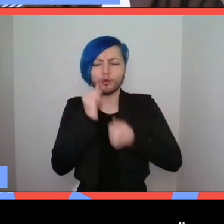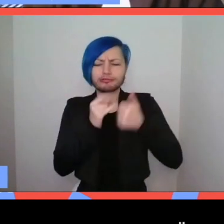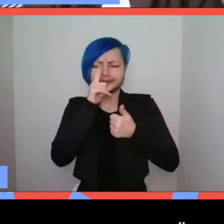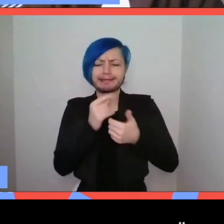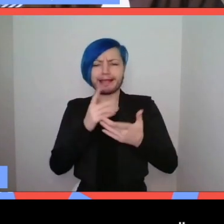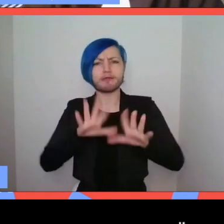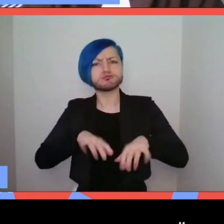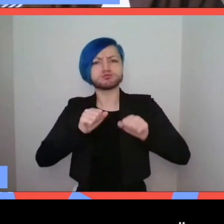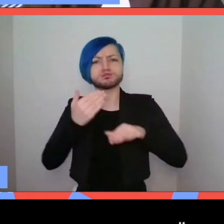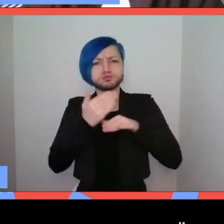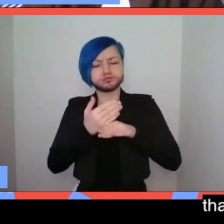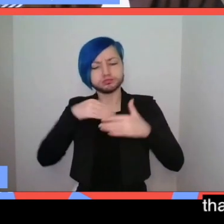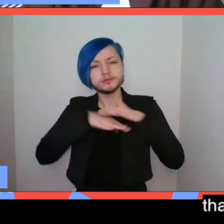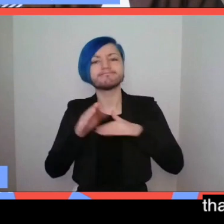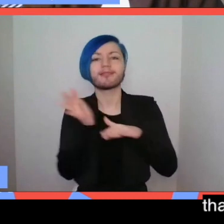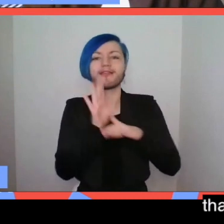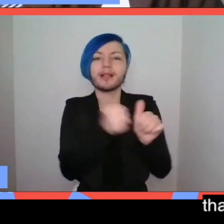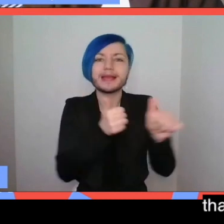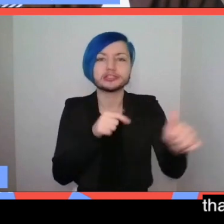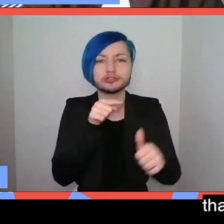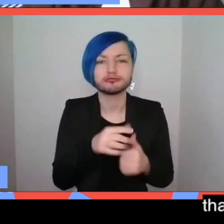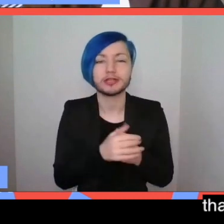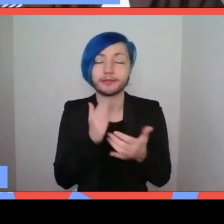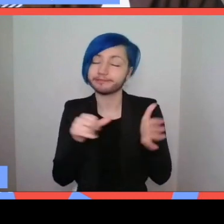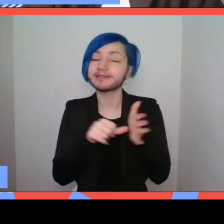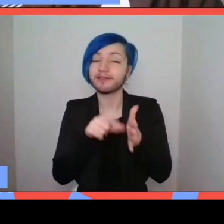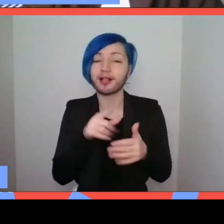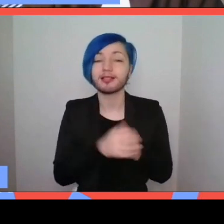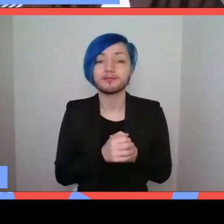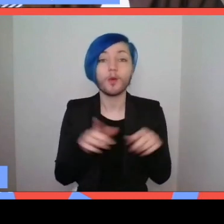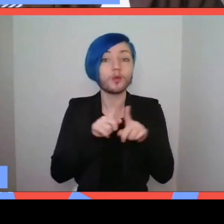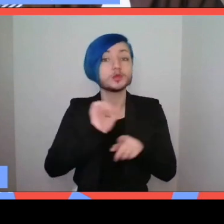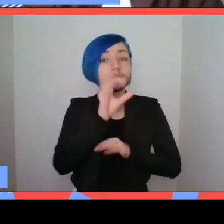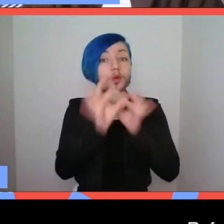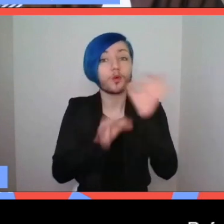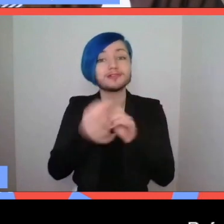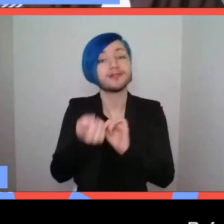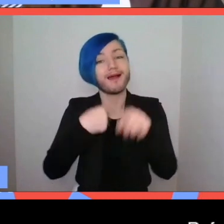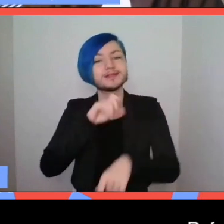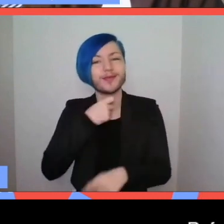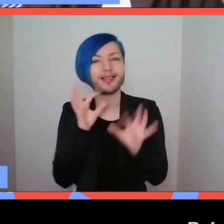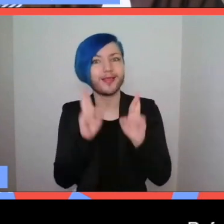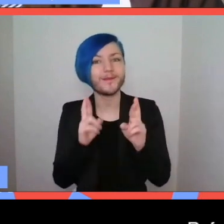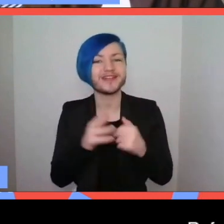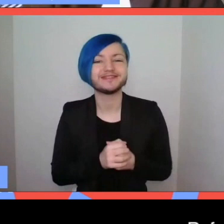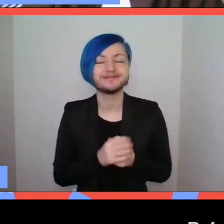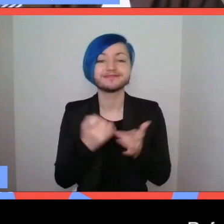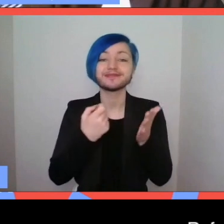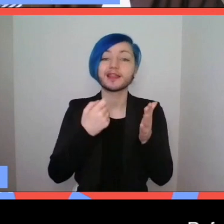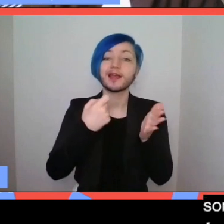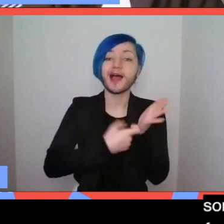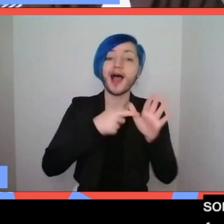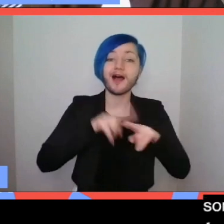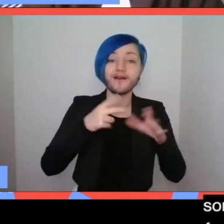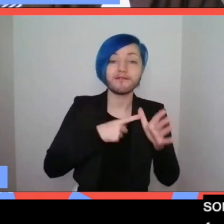well as answering some of the questions that some of you budding film critics sitting at home might have. Rafa, please could you